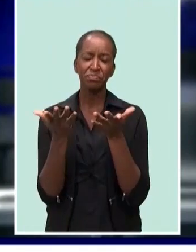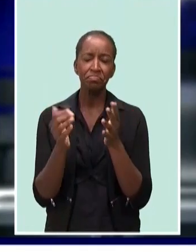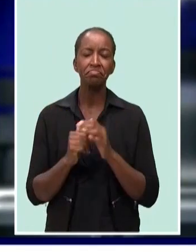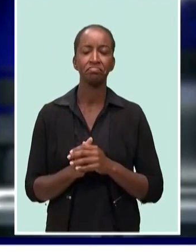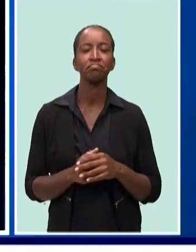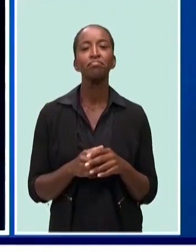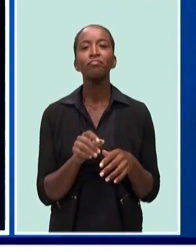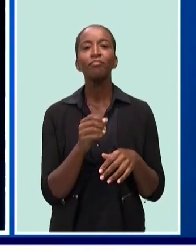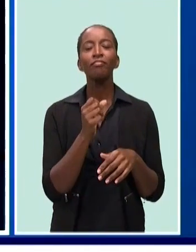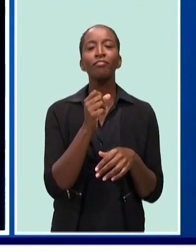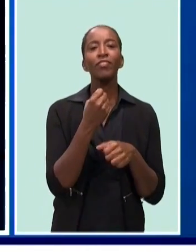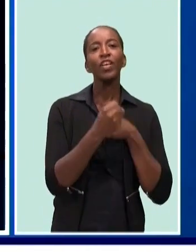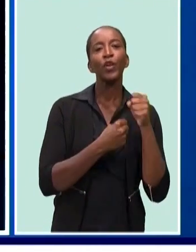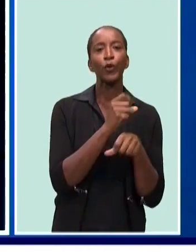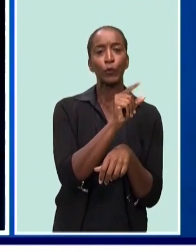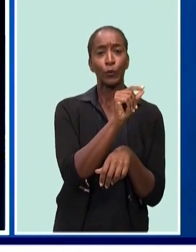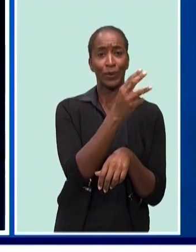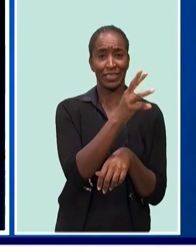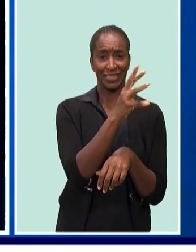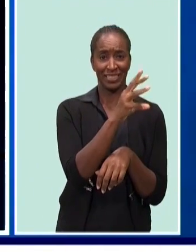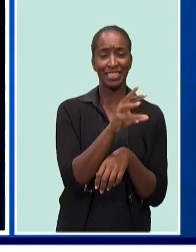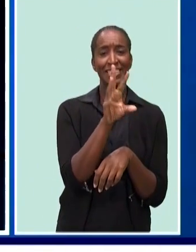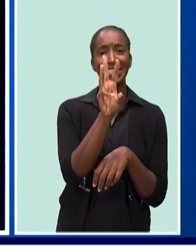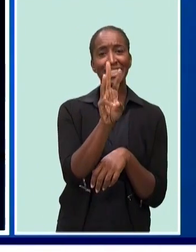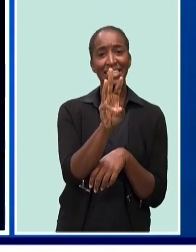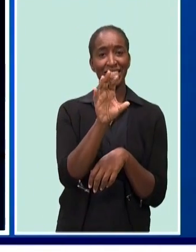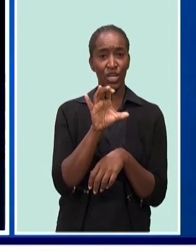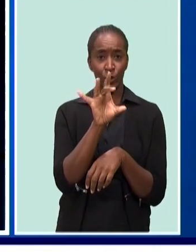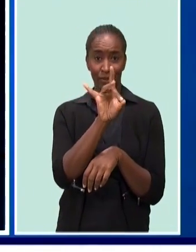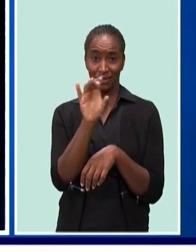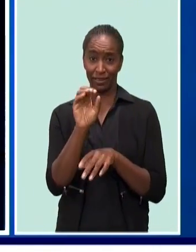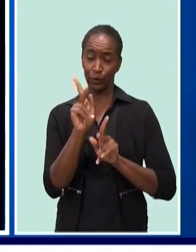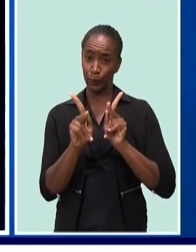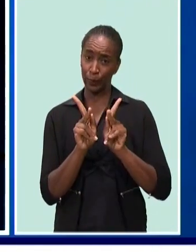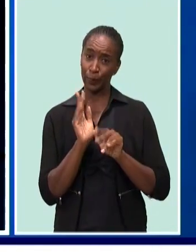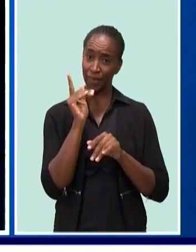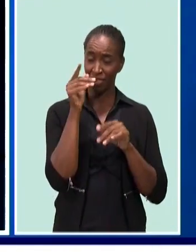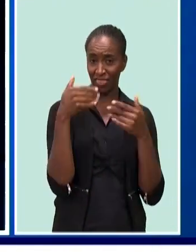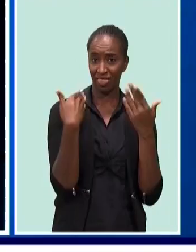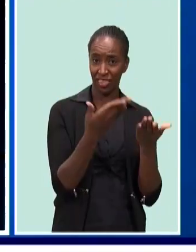The semifinals saw a mere 680 people, and the finals